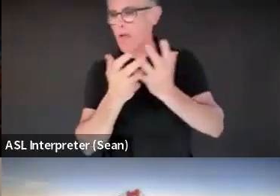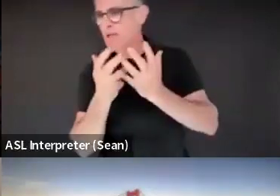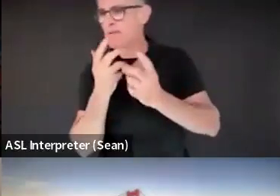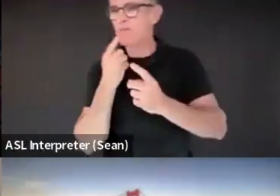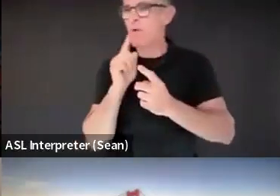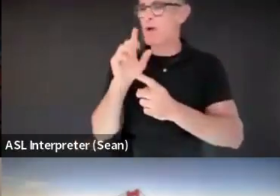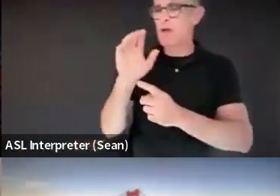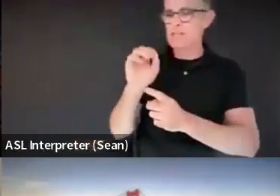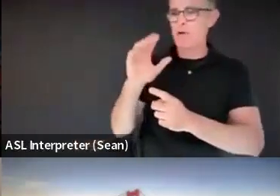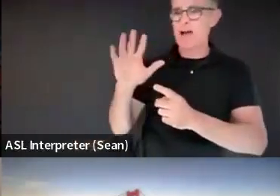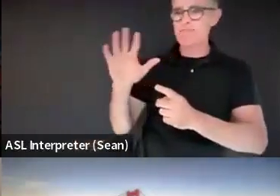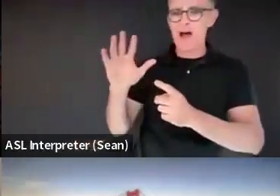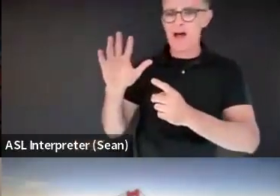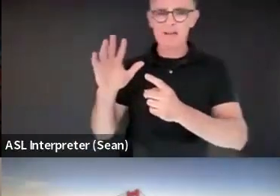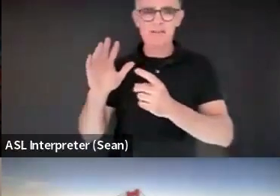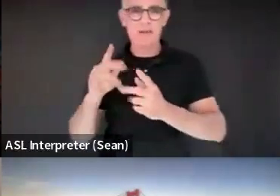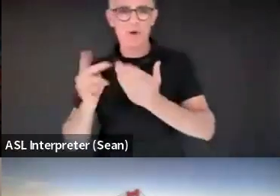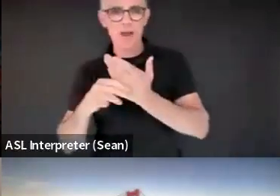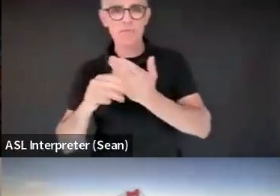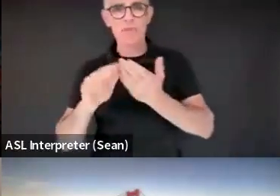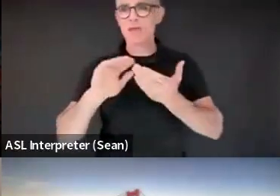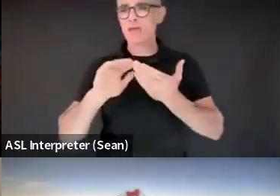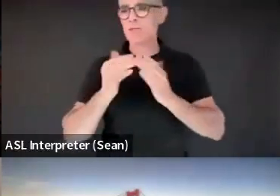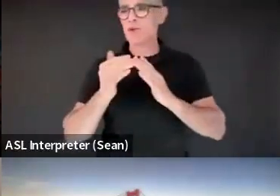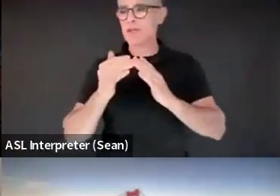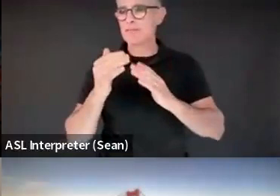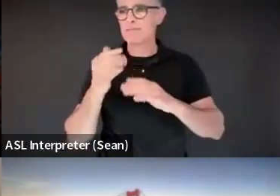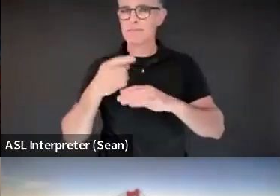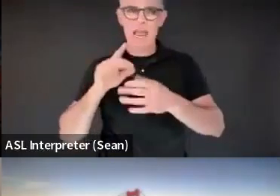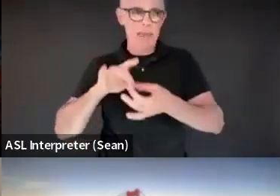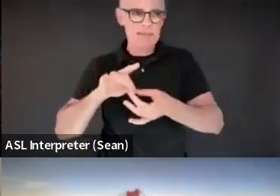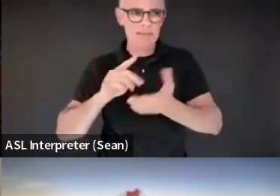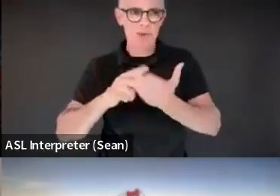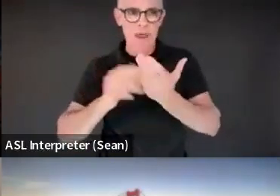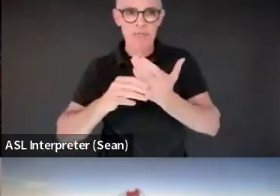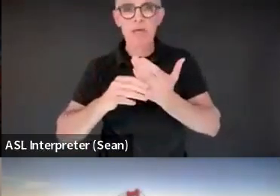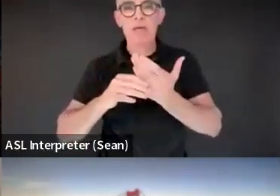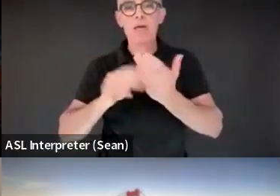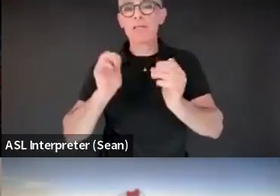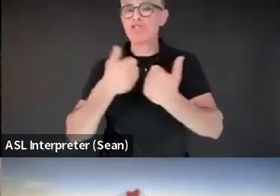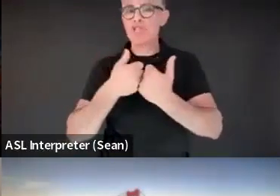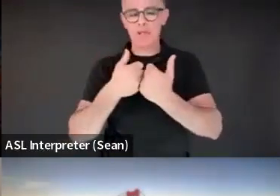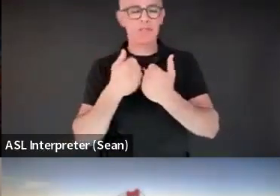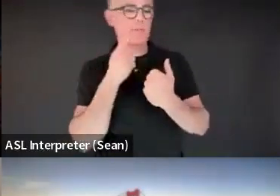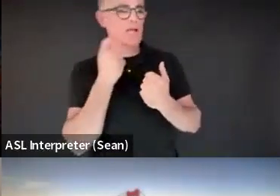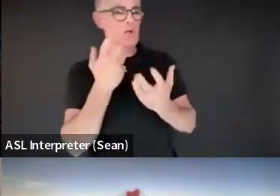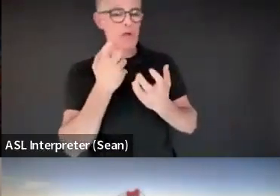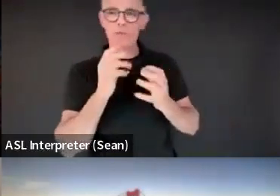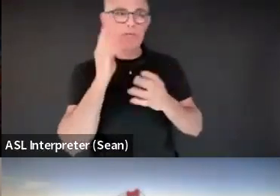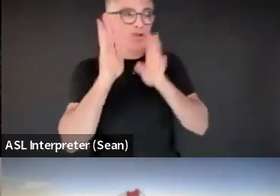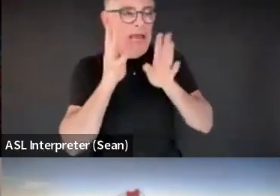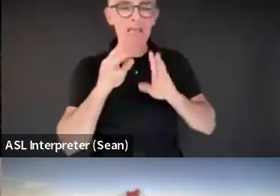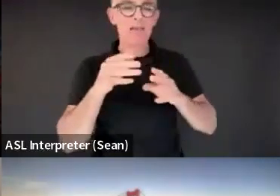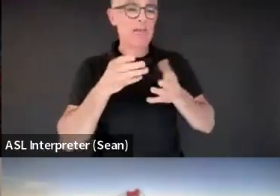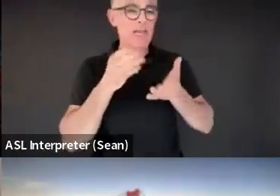programs, the community-based day programs. So it's a challenge because you want to be very creative and offer a wide range of different